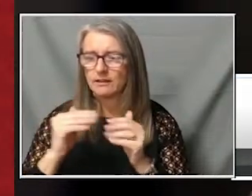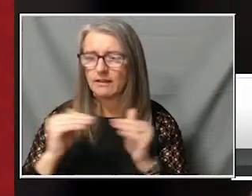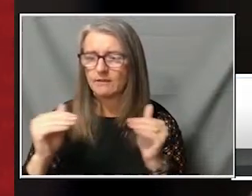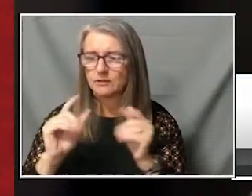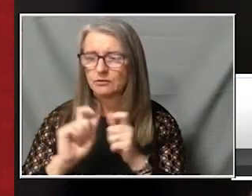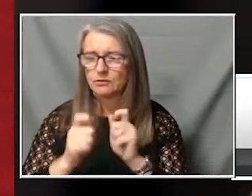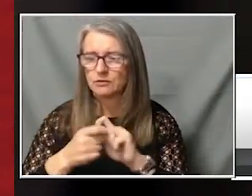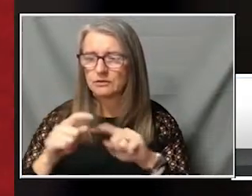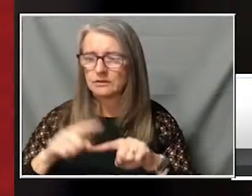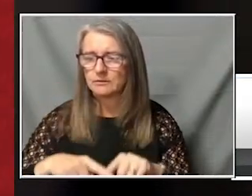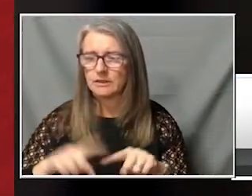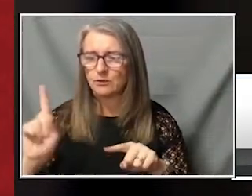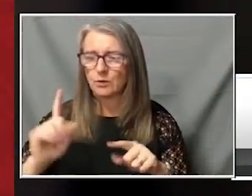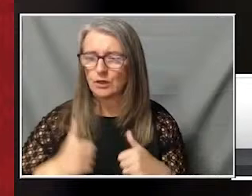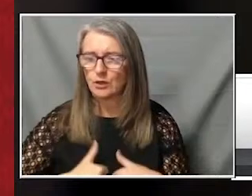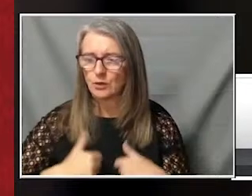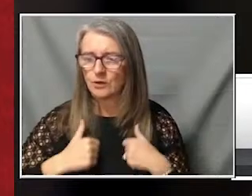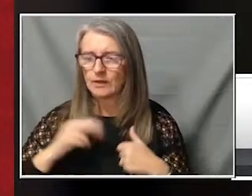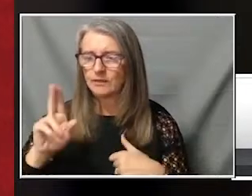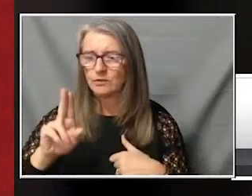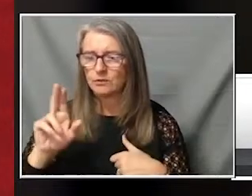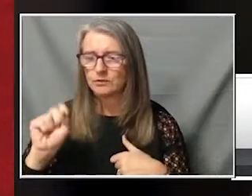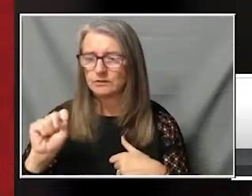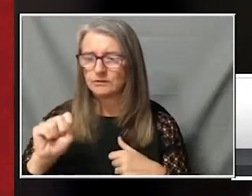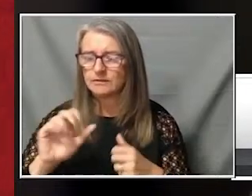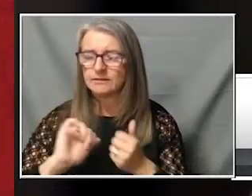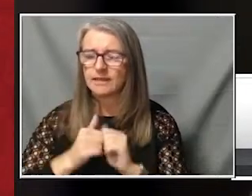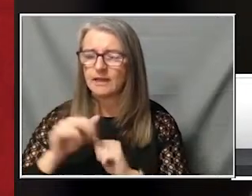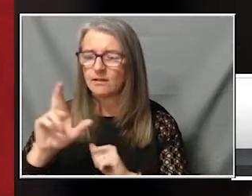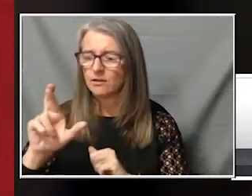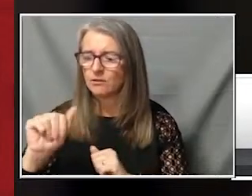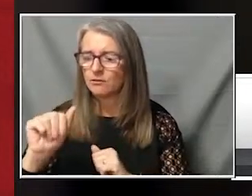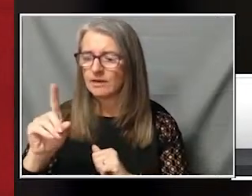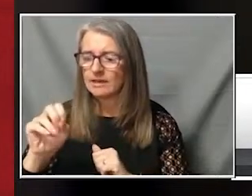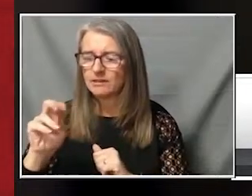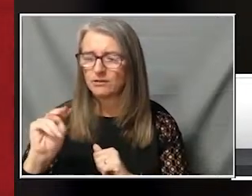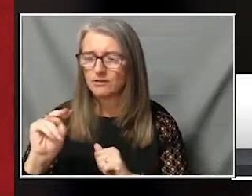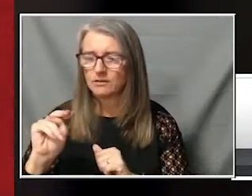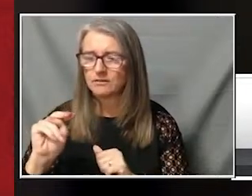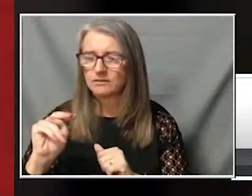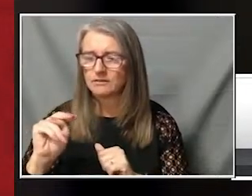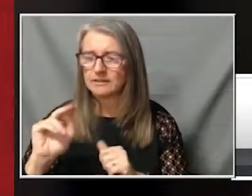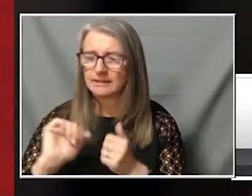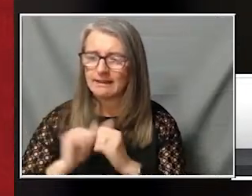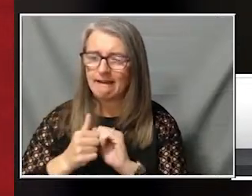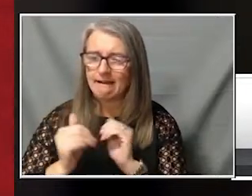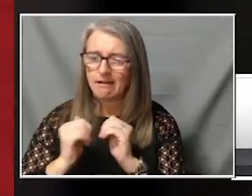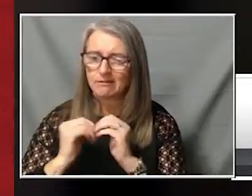depending on where you are in the United States and how the radon, how strong the levels are, like Brian